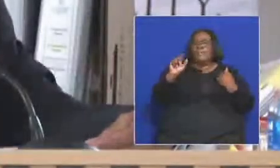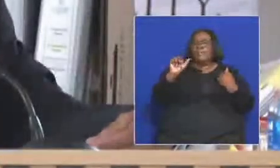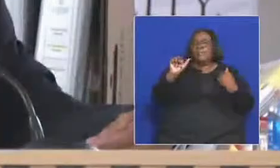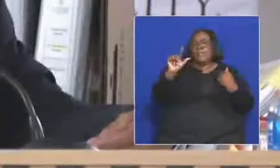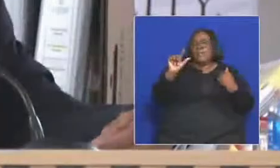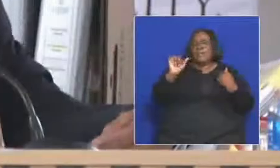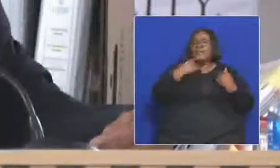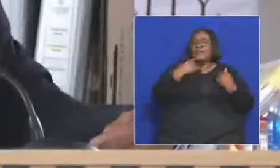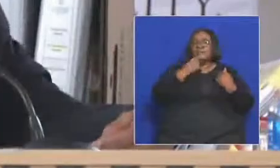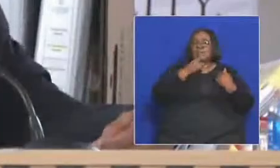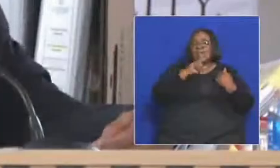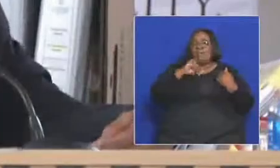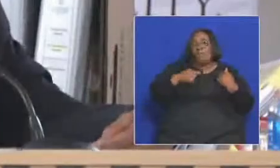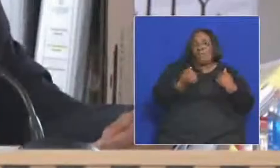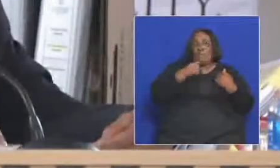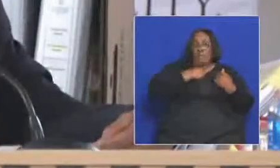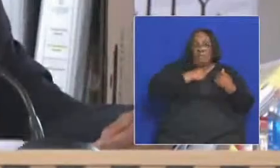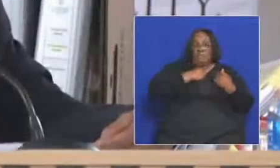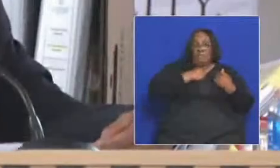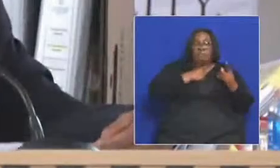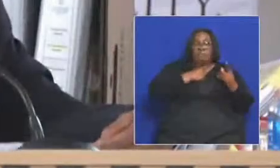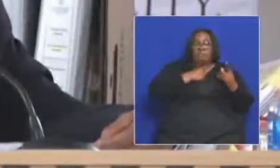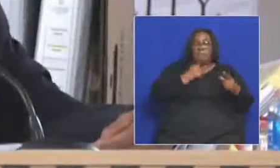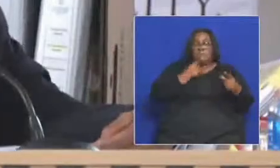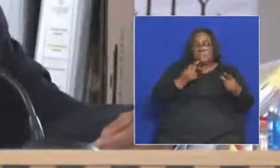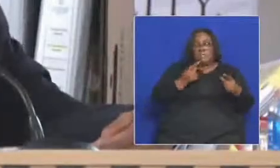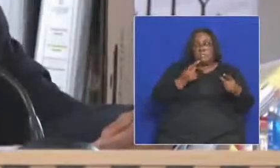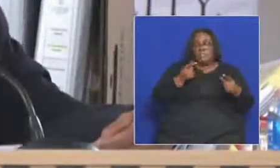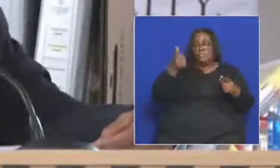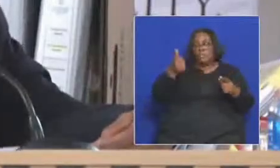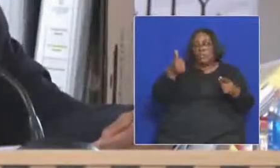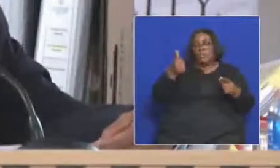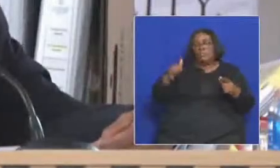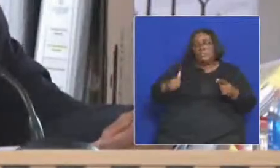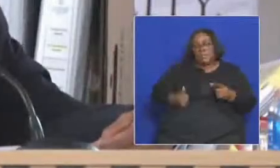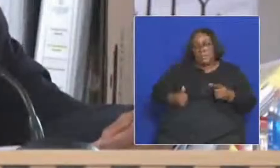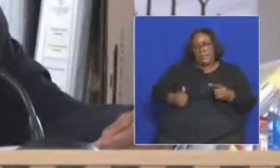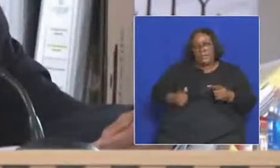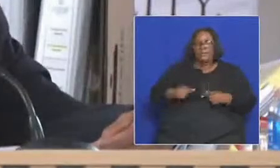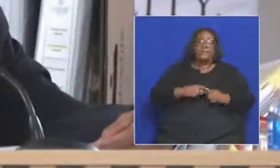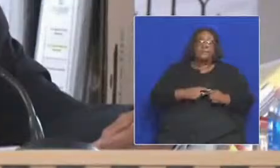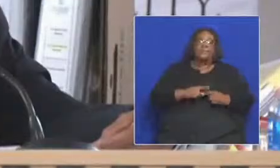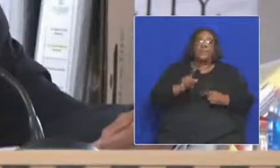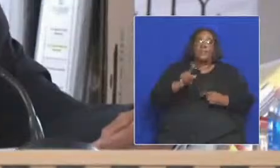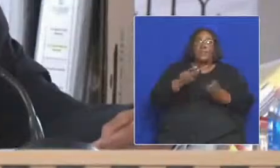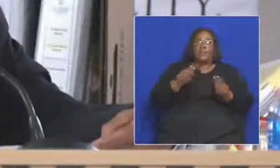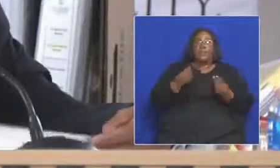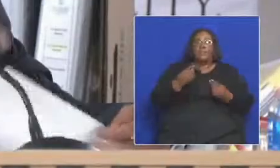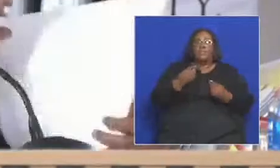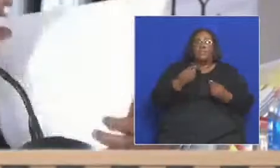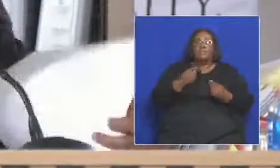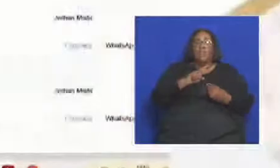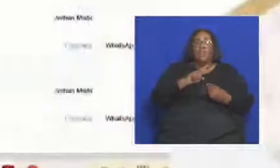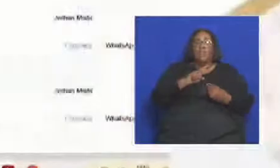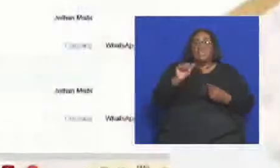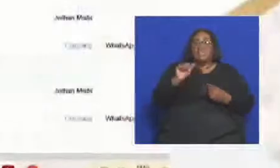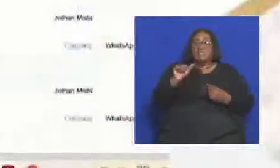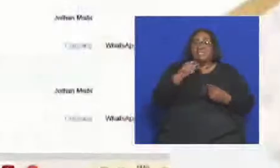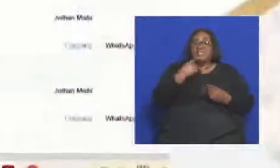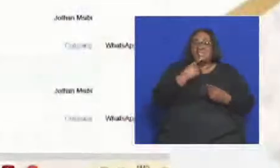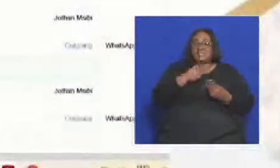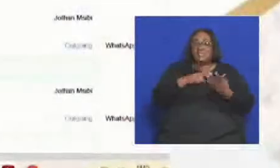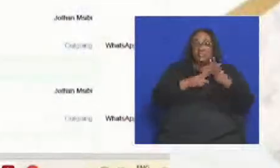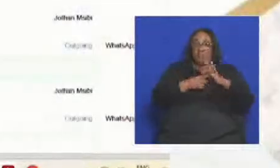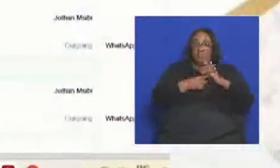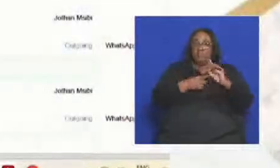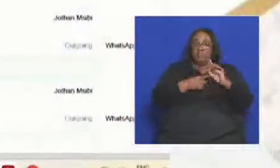6, cool son. So that's what 116 reflects. You see that? Yes, I see it. Then if we go